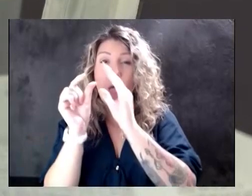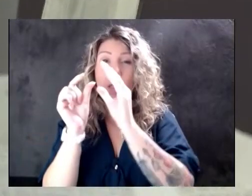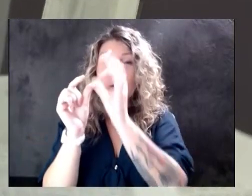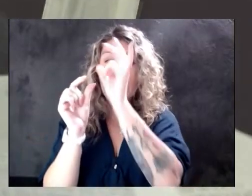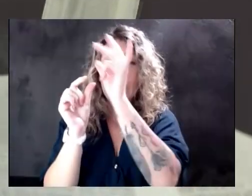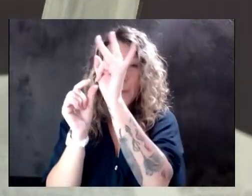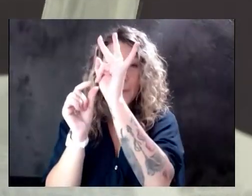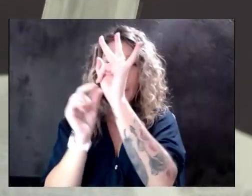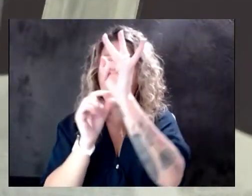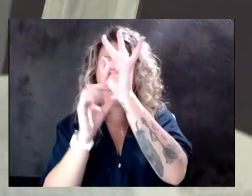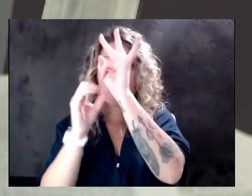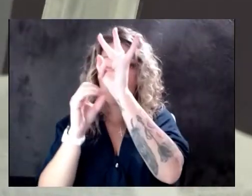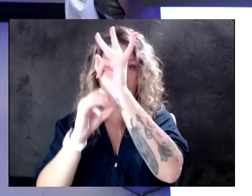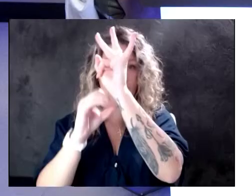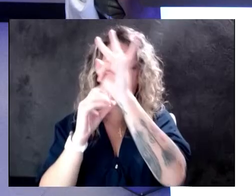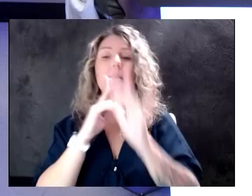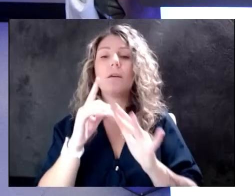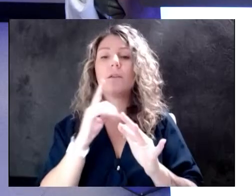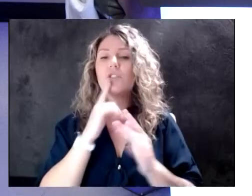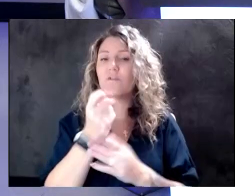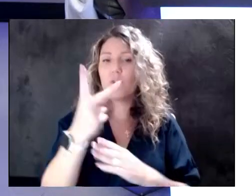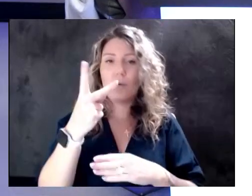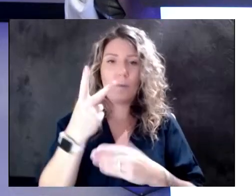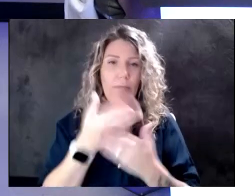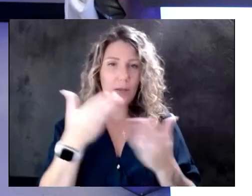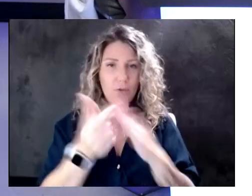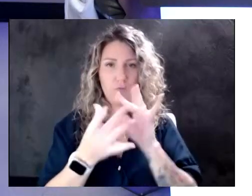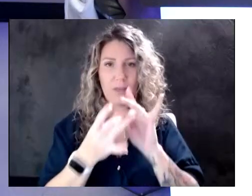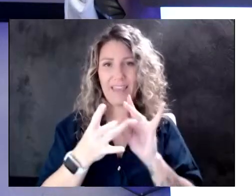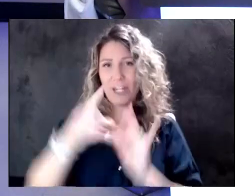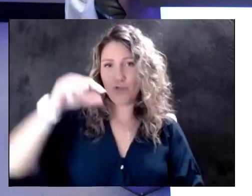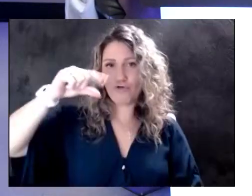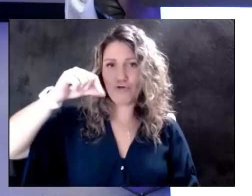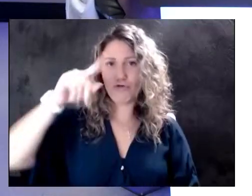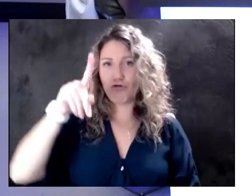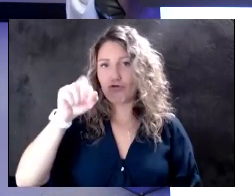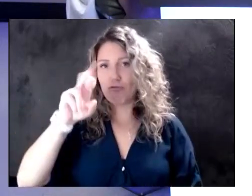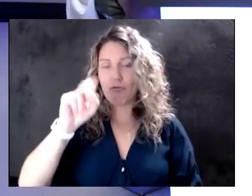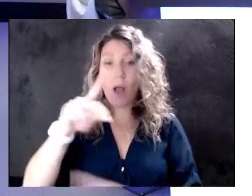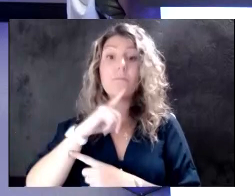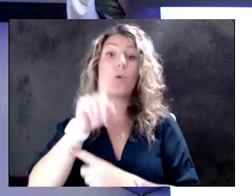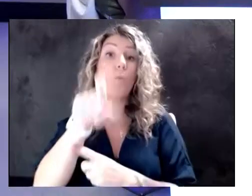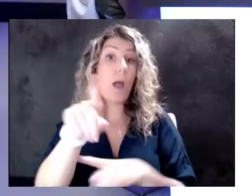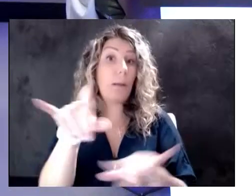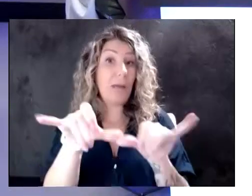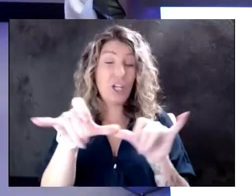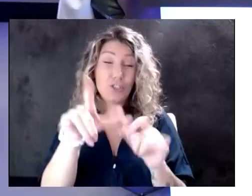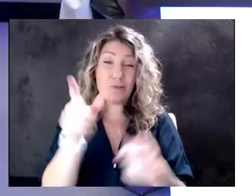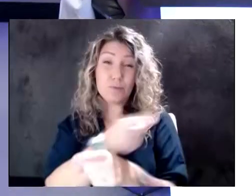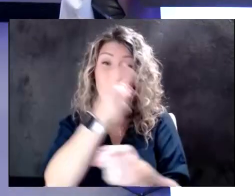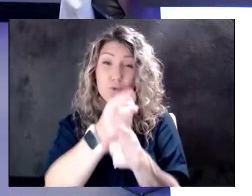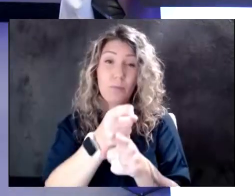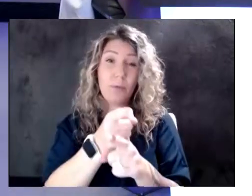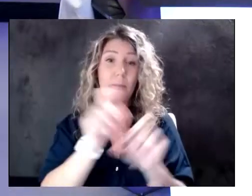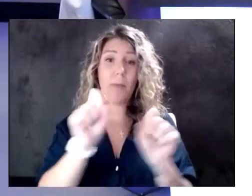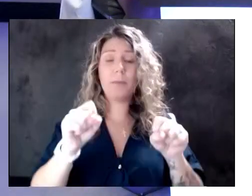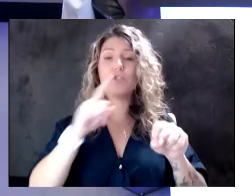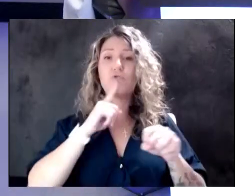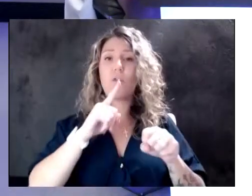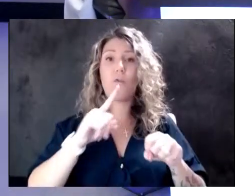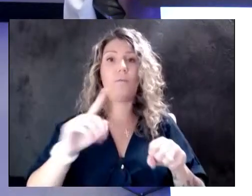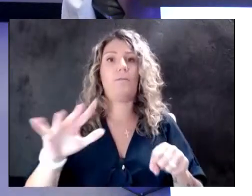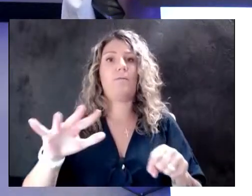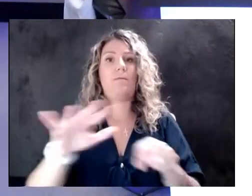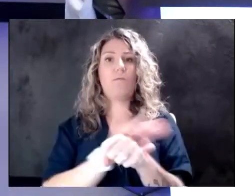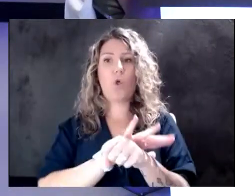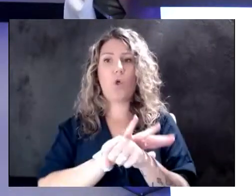things about doing drops. So we want to measure this as accurately as possible. So you want this completely vertical. So don't do it on the side and drop Okay,